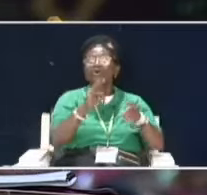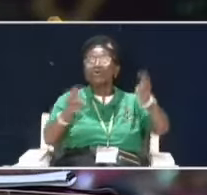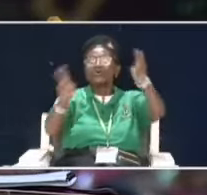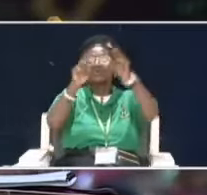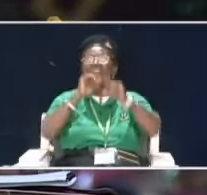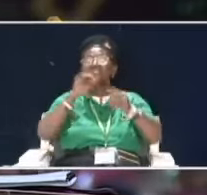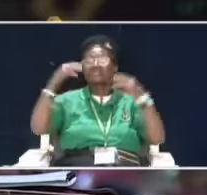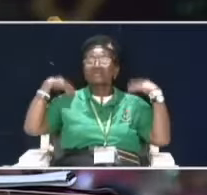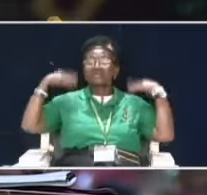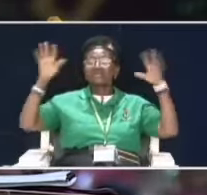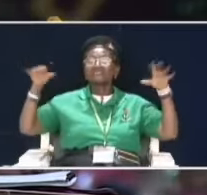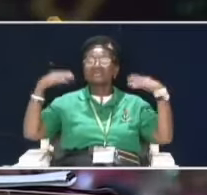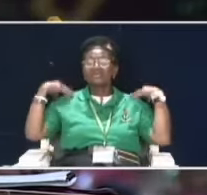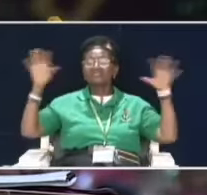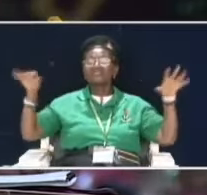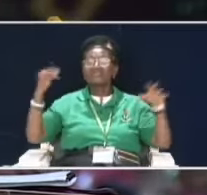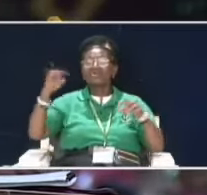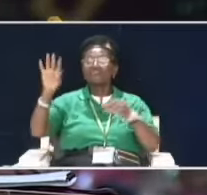an angel of God,